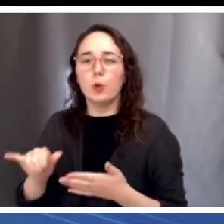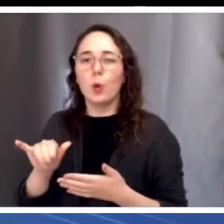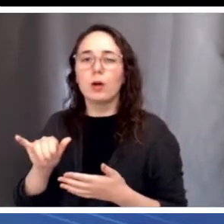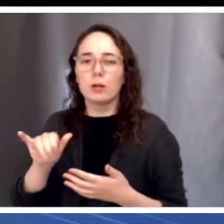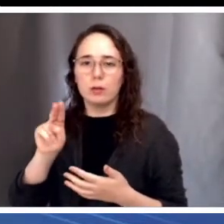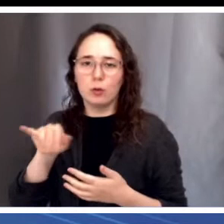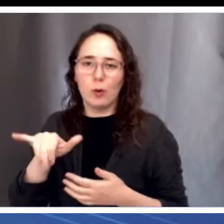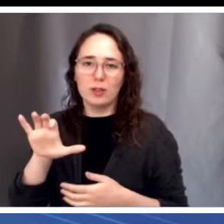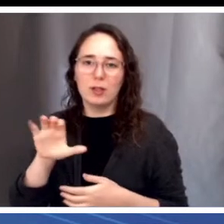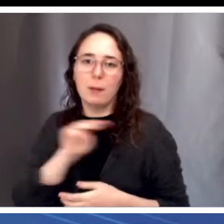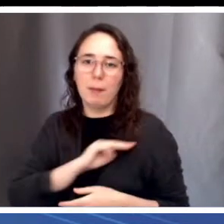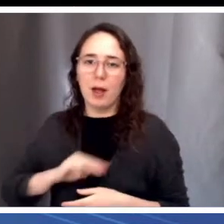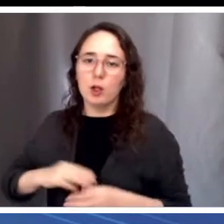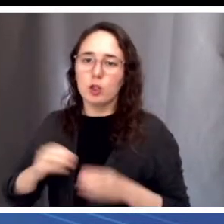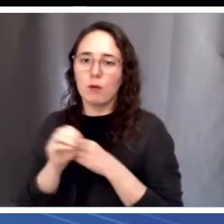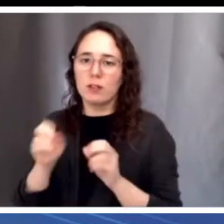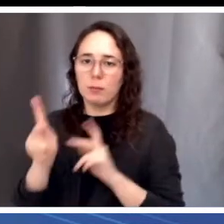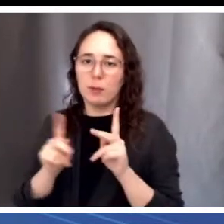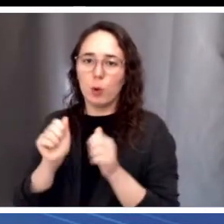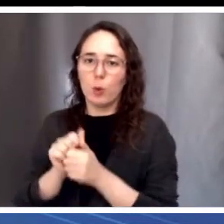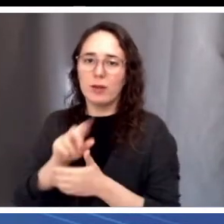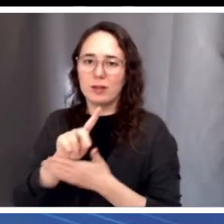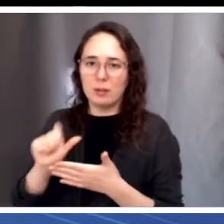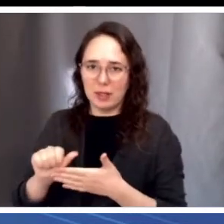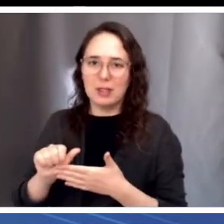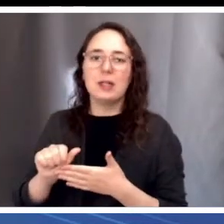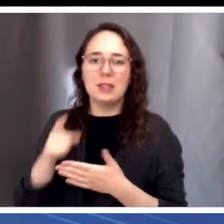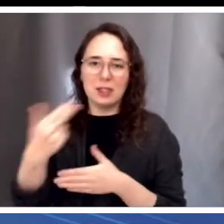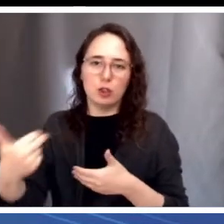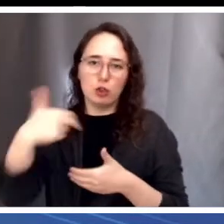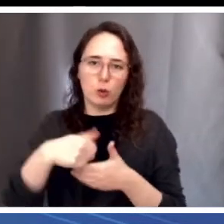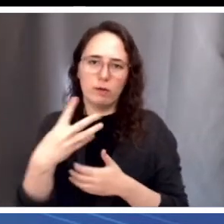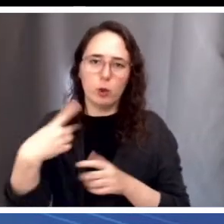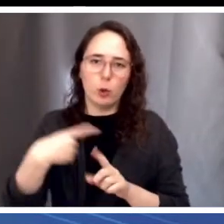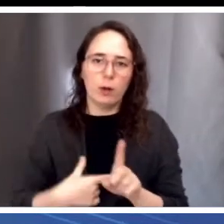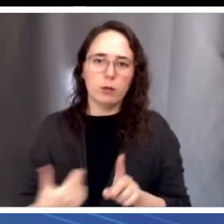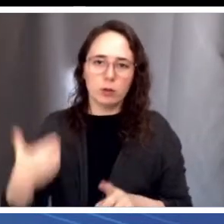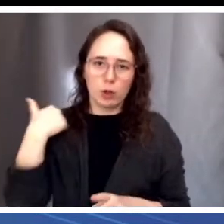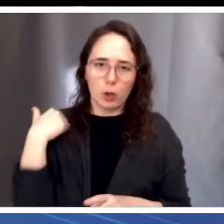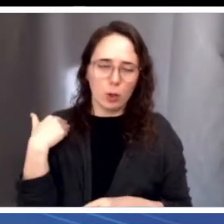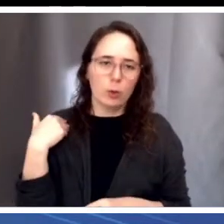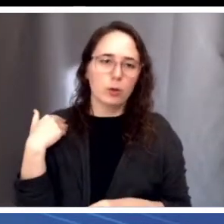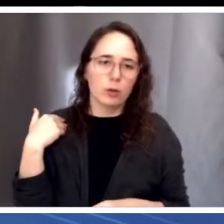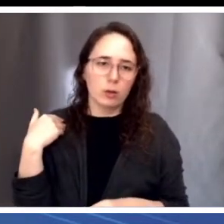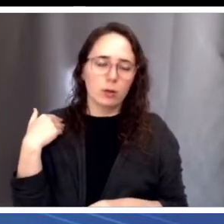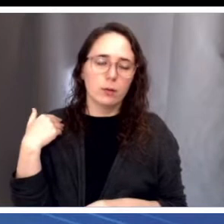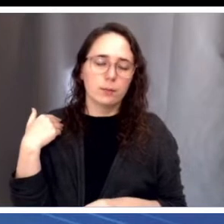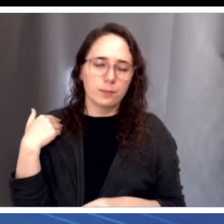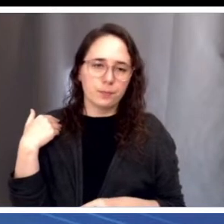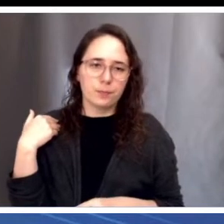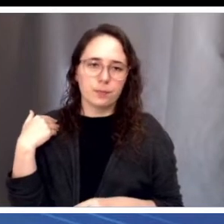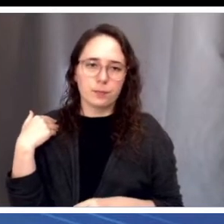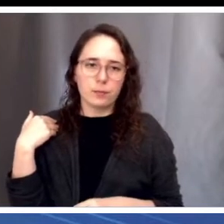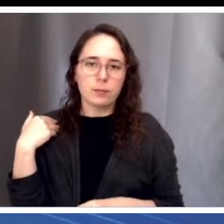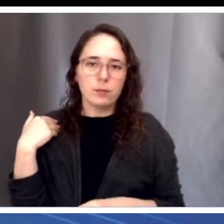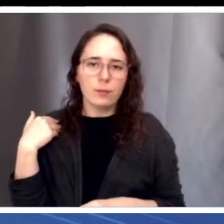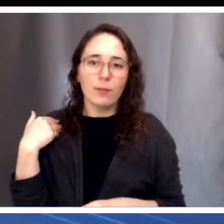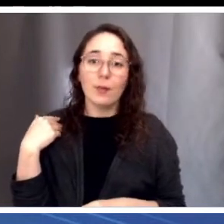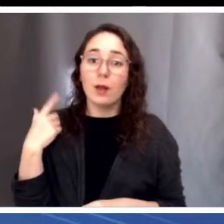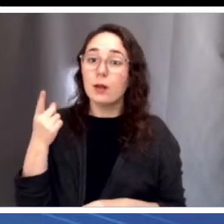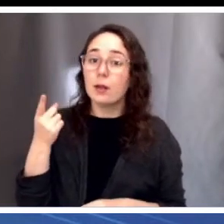Sabri, who was on several months ago. And he talked about how he has some friends